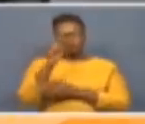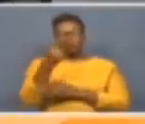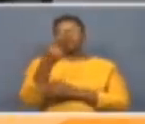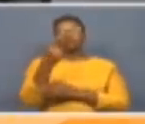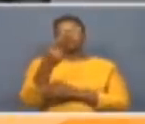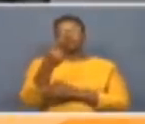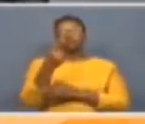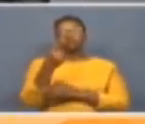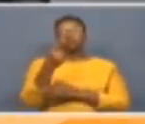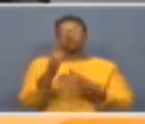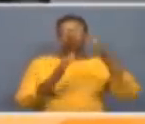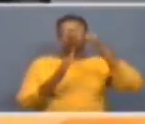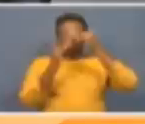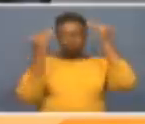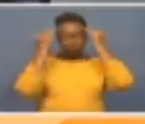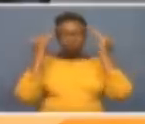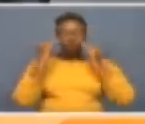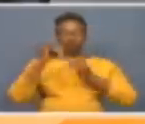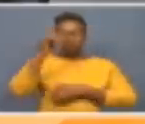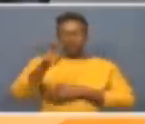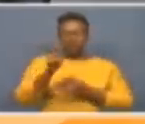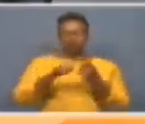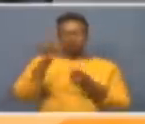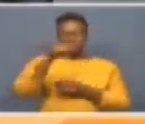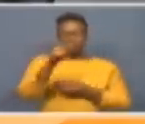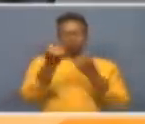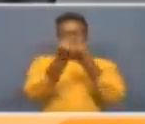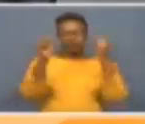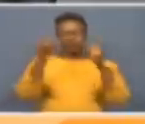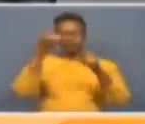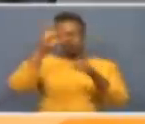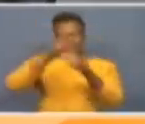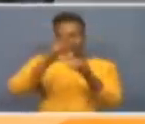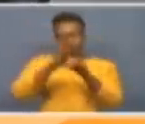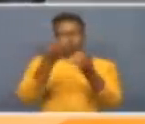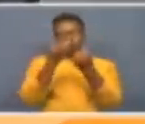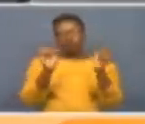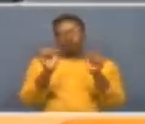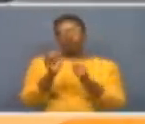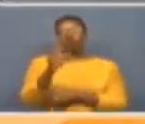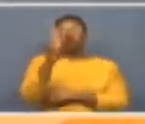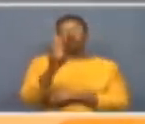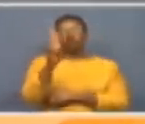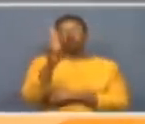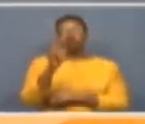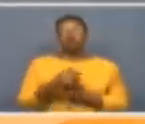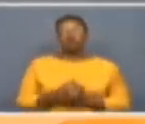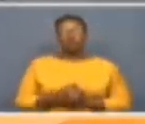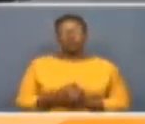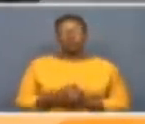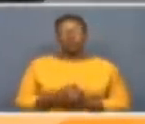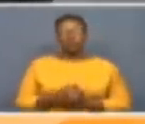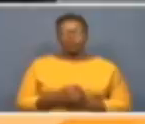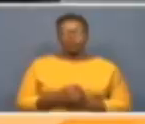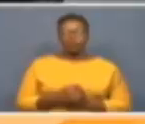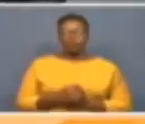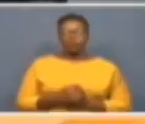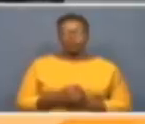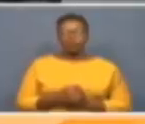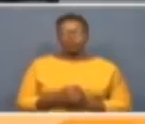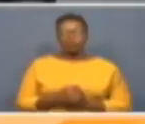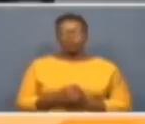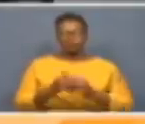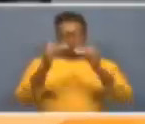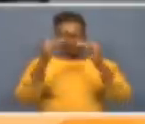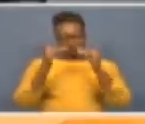annul the presidential election of Uhuru Kenyatta. And a lot of controversy, of course, came after that. On